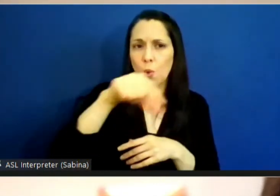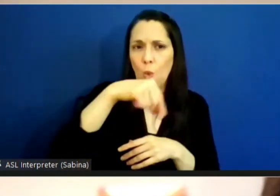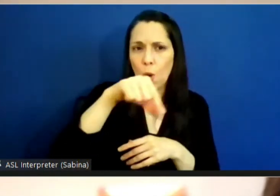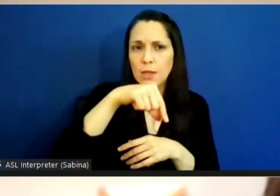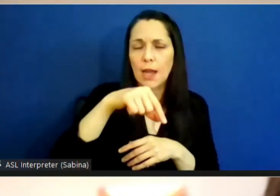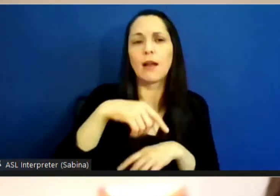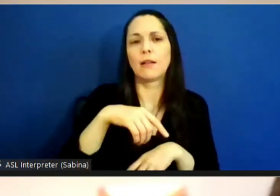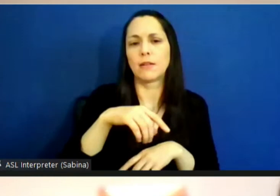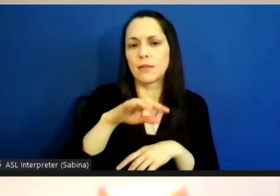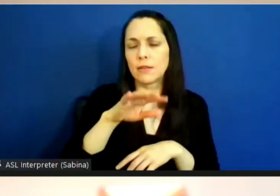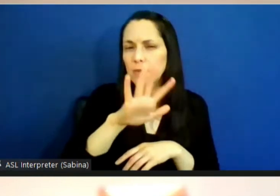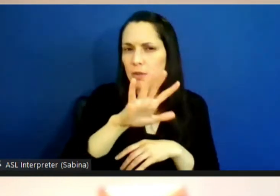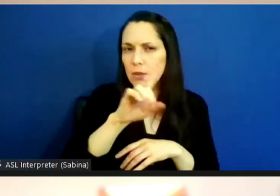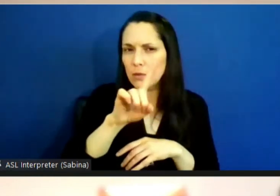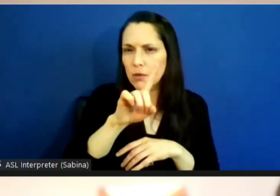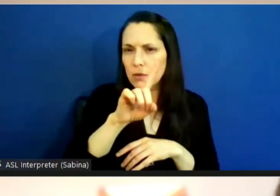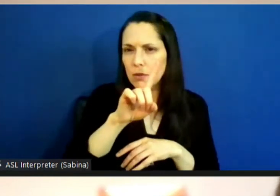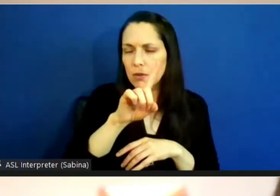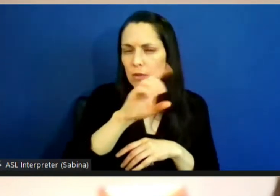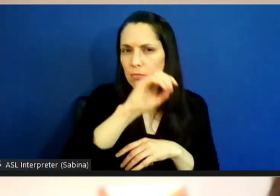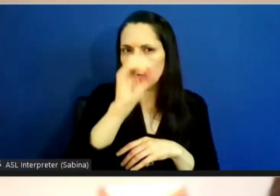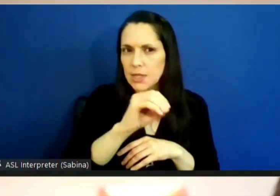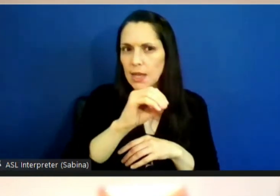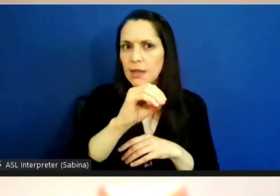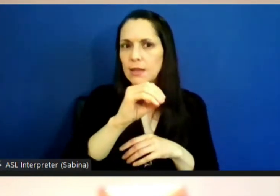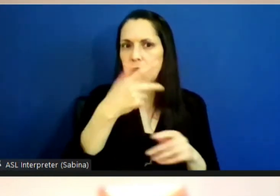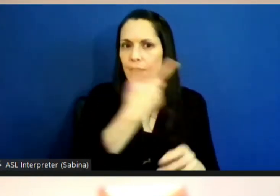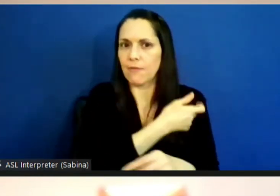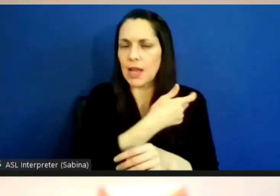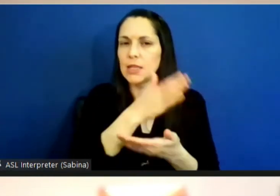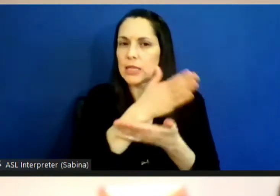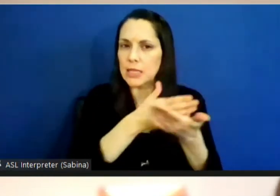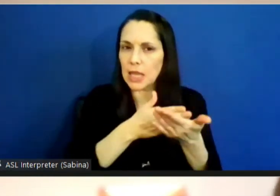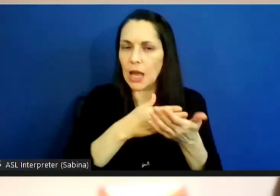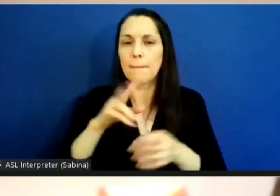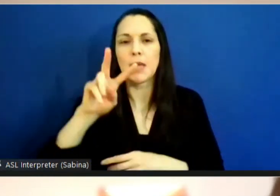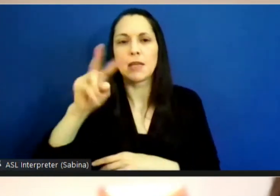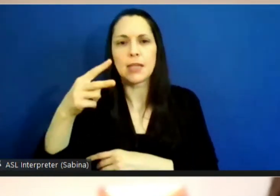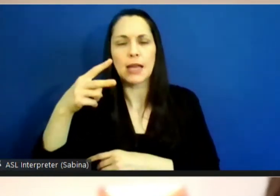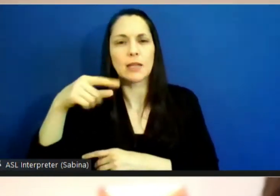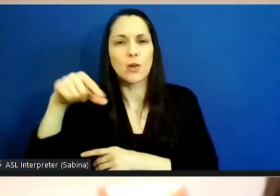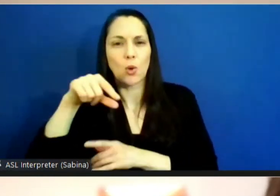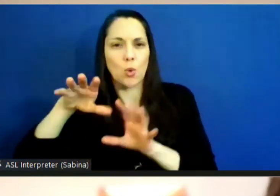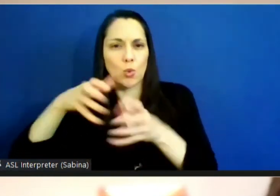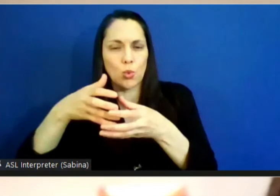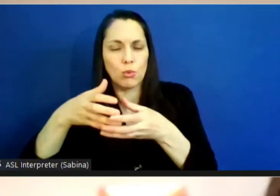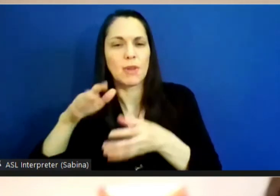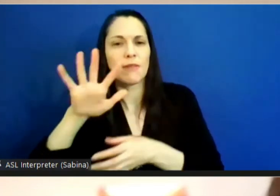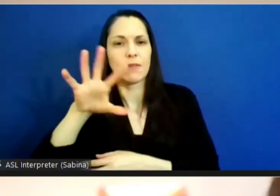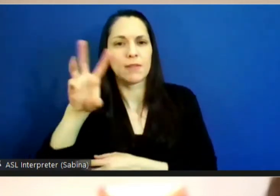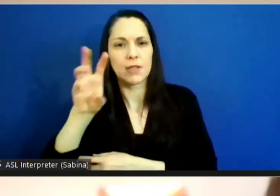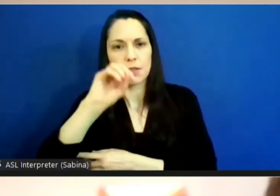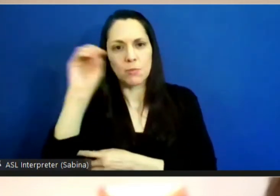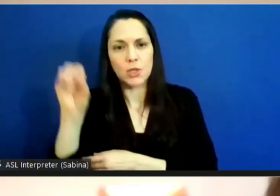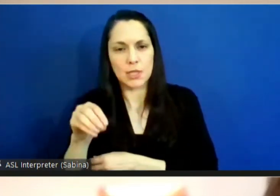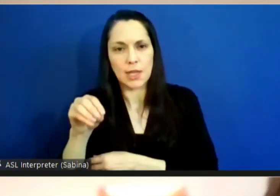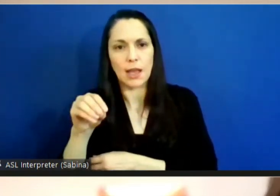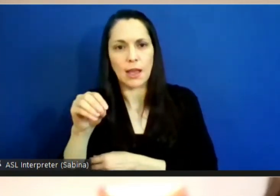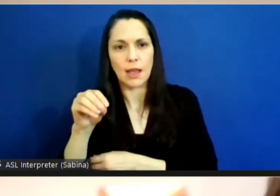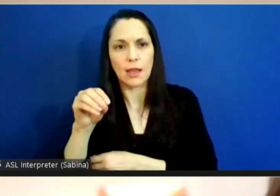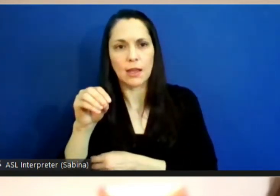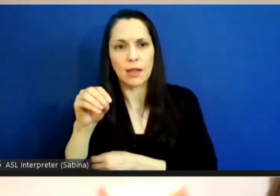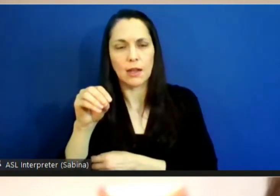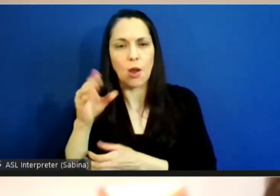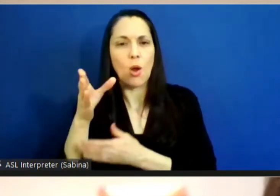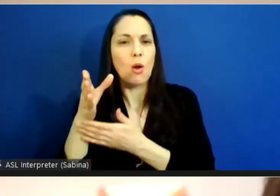51% vaccinated, at least partially. And in the second quartile, 56% are at least